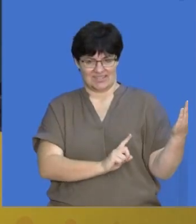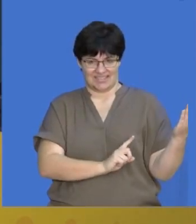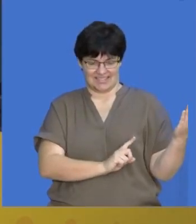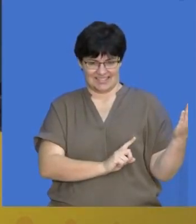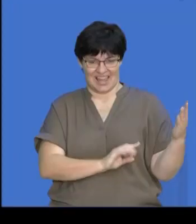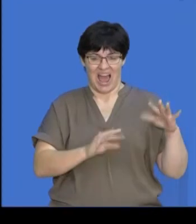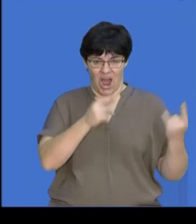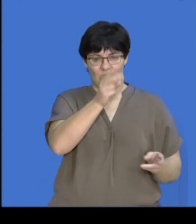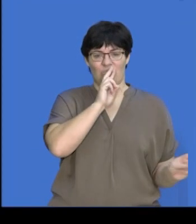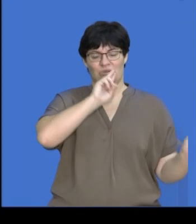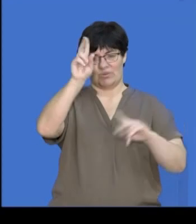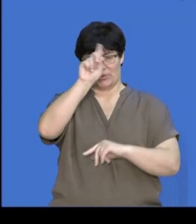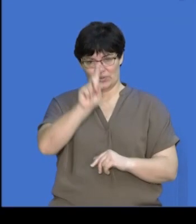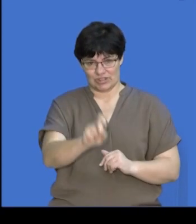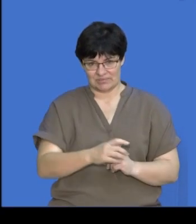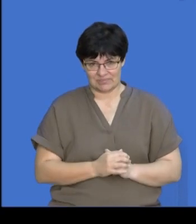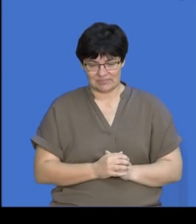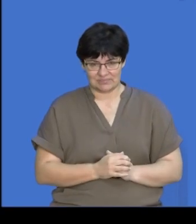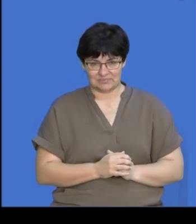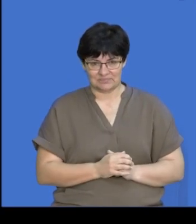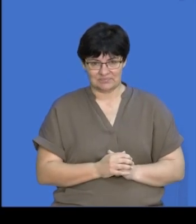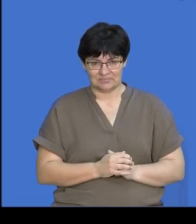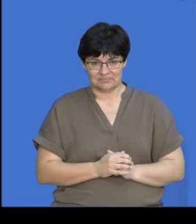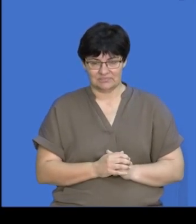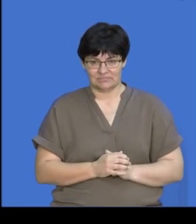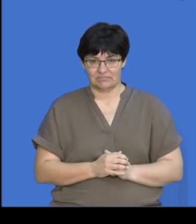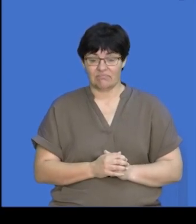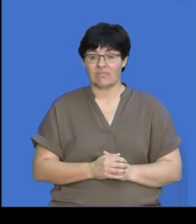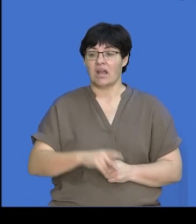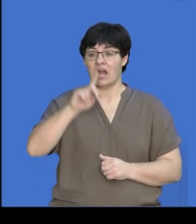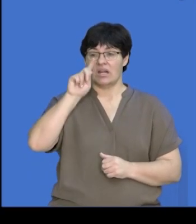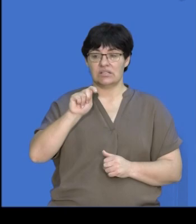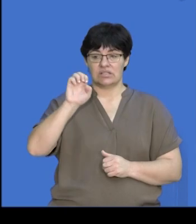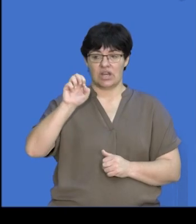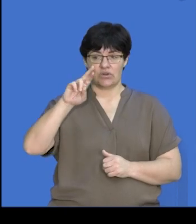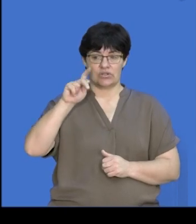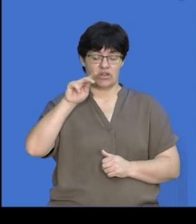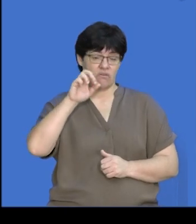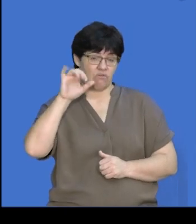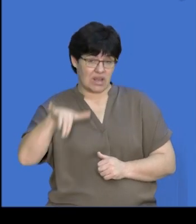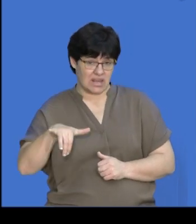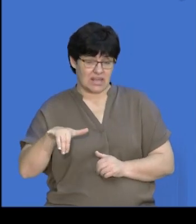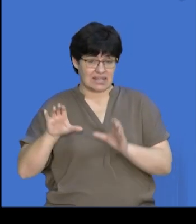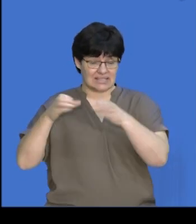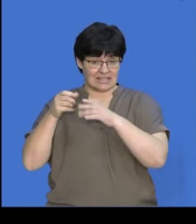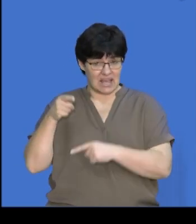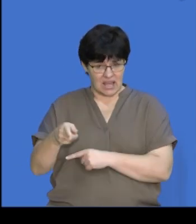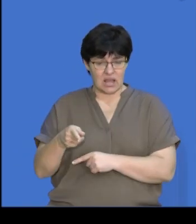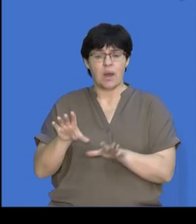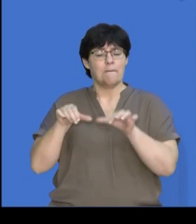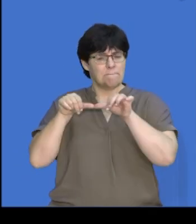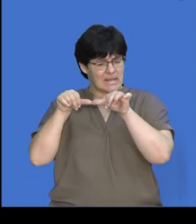to the question. In terms of the tertiary sector, again, using the word